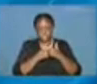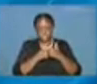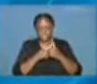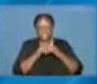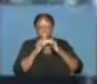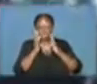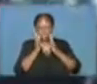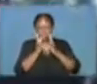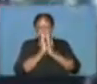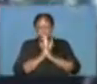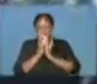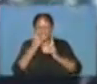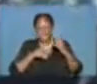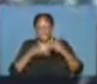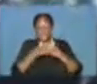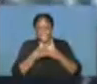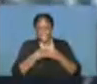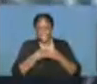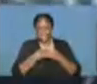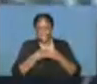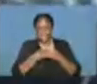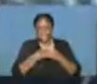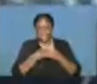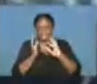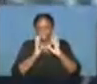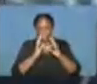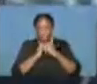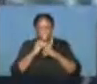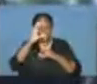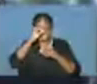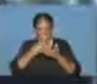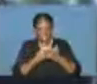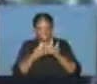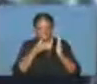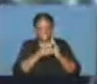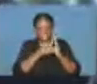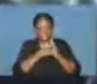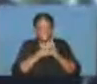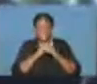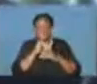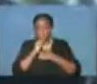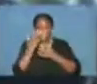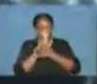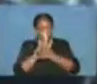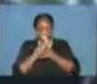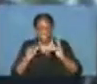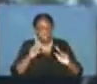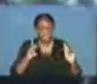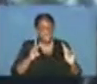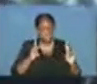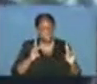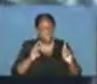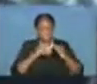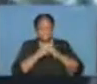son soon. You know, he is very approachable, never bother no one. He's kind of